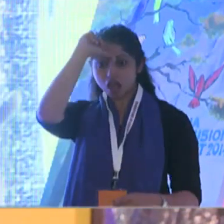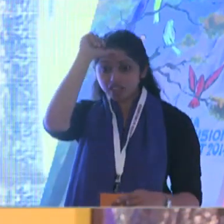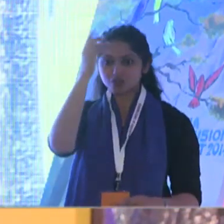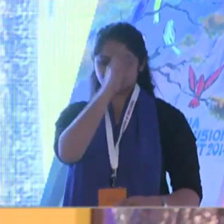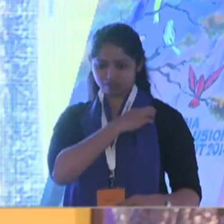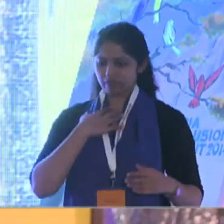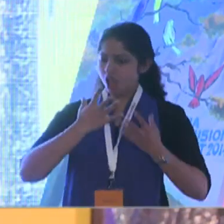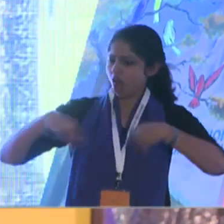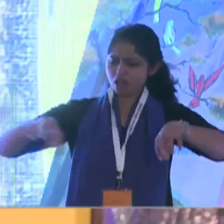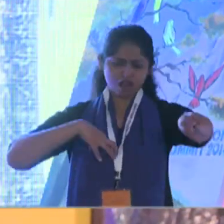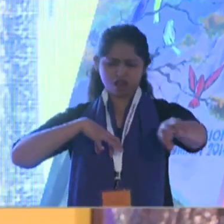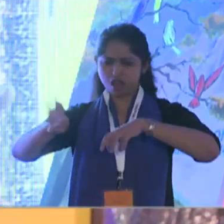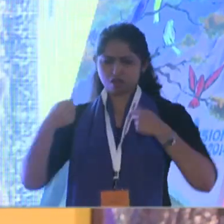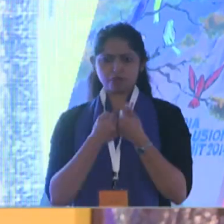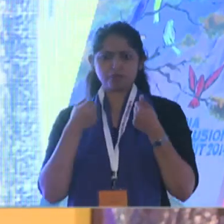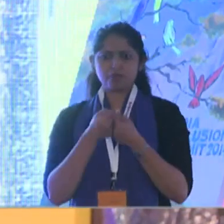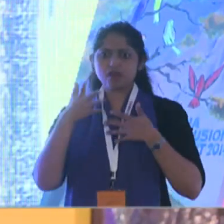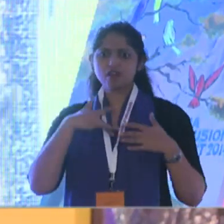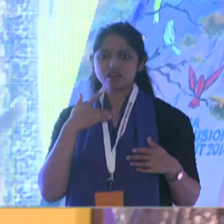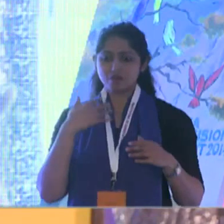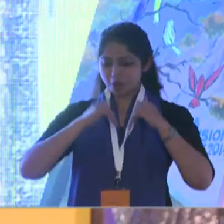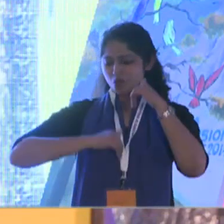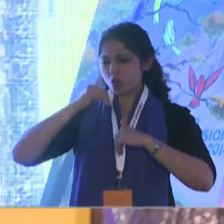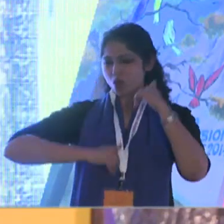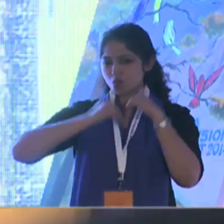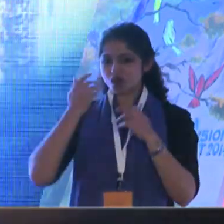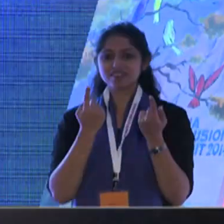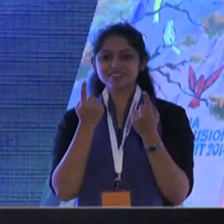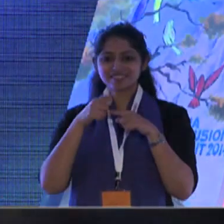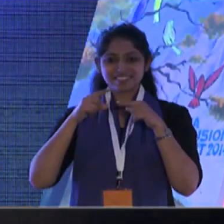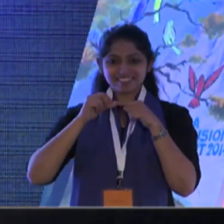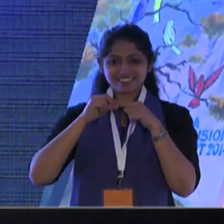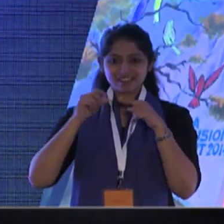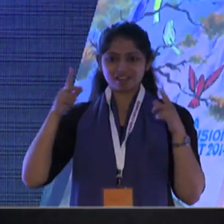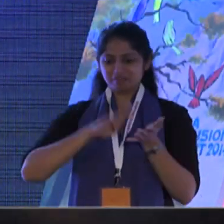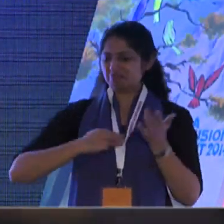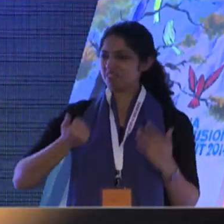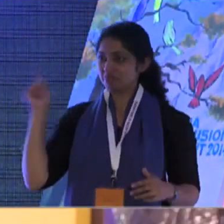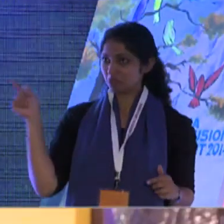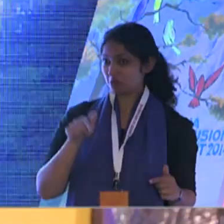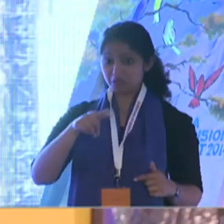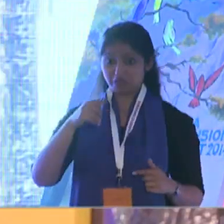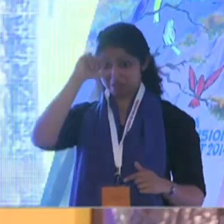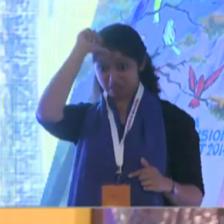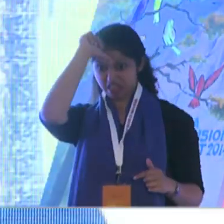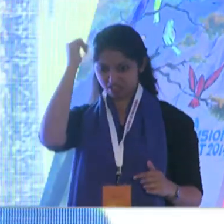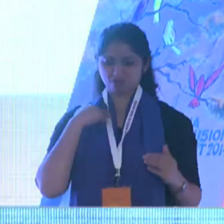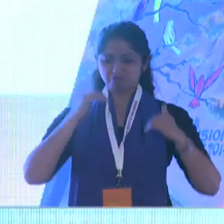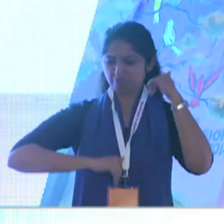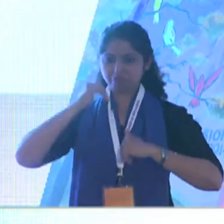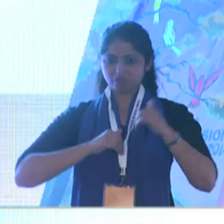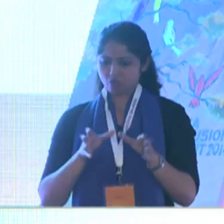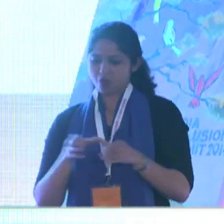Christian, those who use it for your votes, they are the disabled people, ladies and gentlemen. This is a hall full